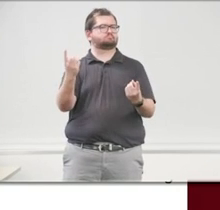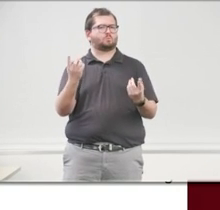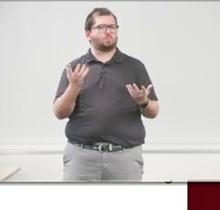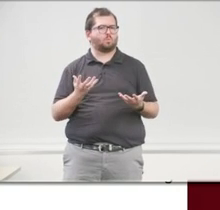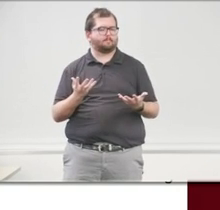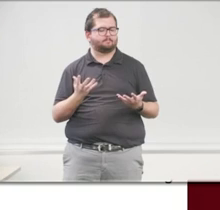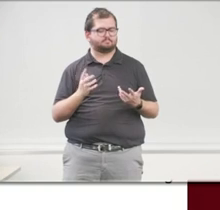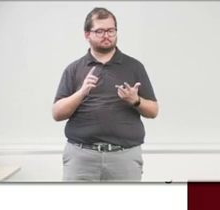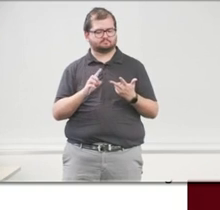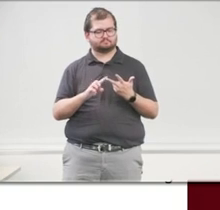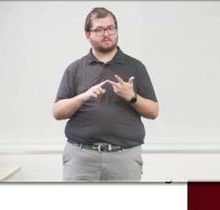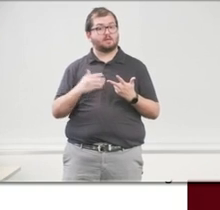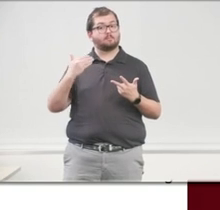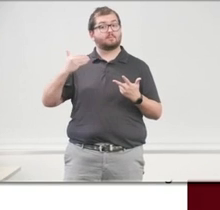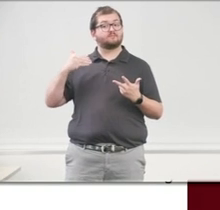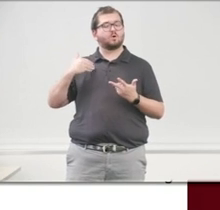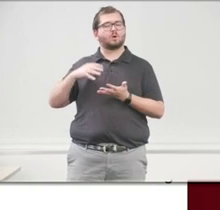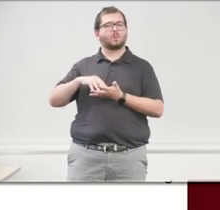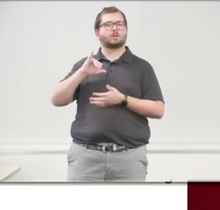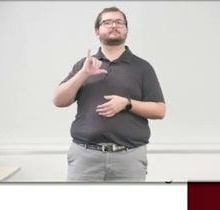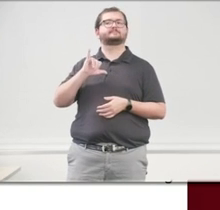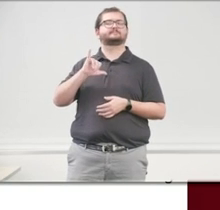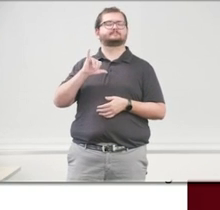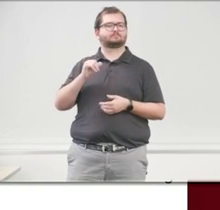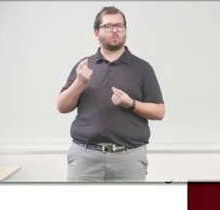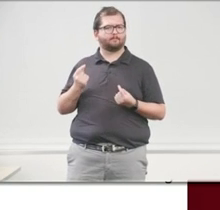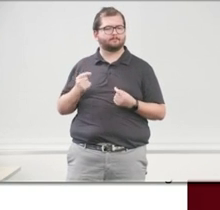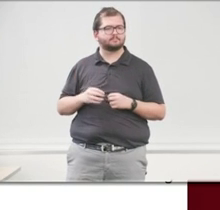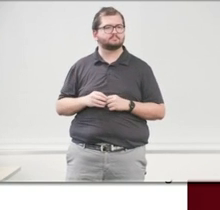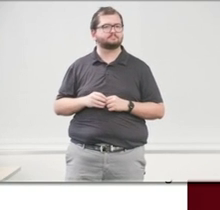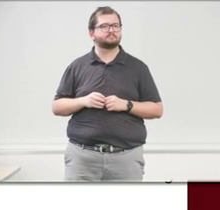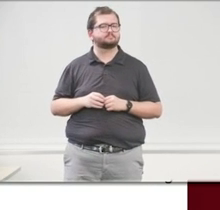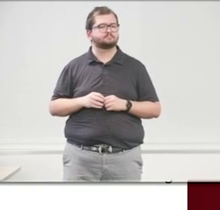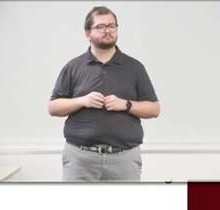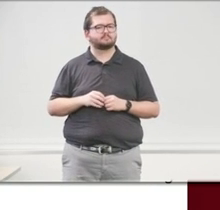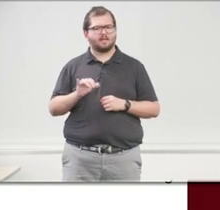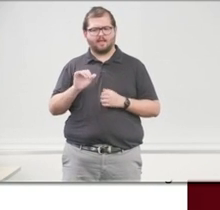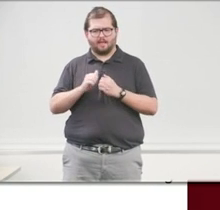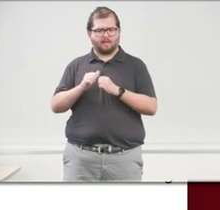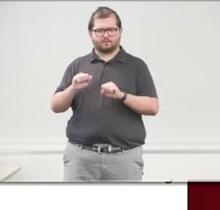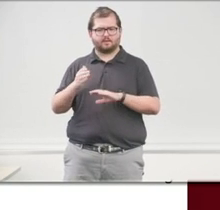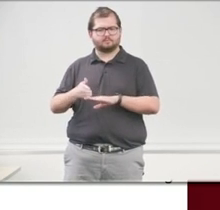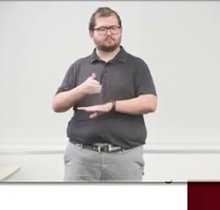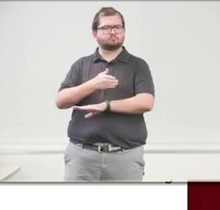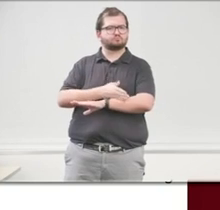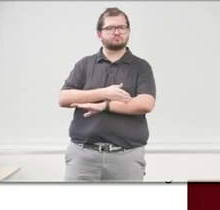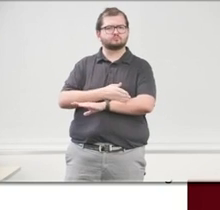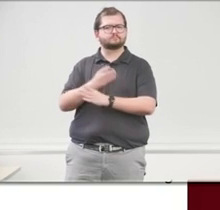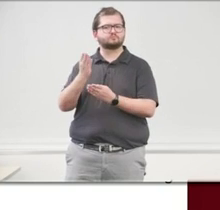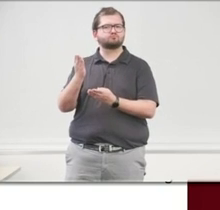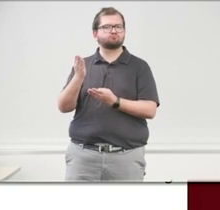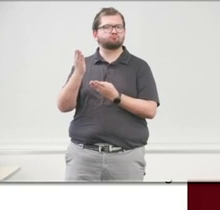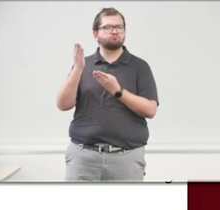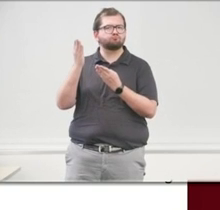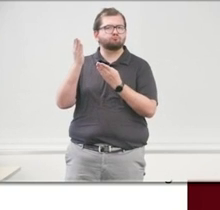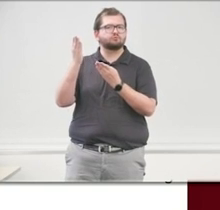and what previous lessons have we learned? What are the areas of improvement, or what recommendations do